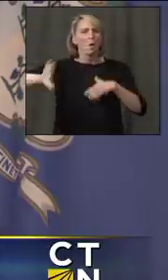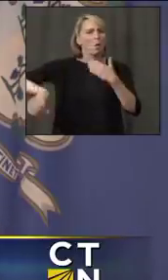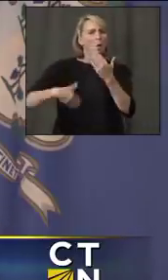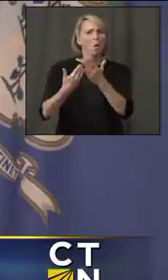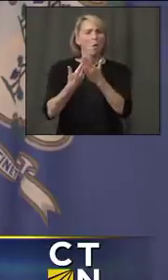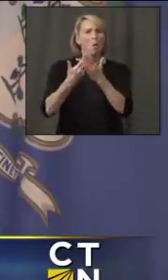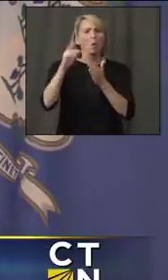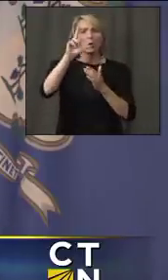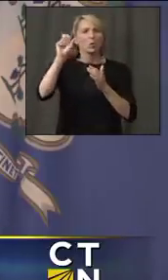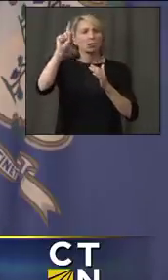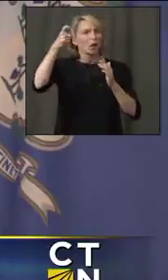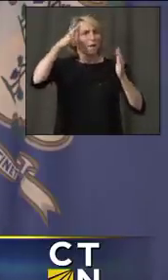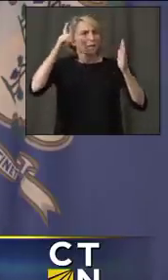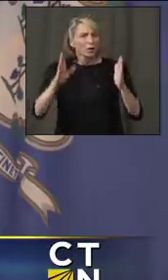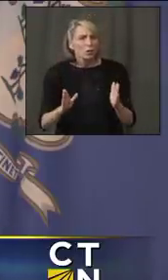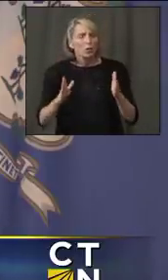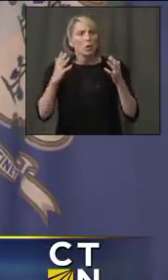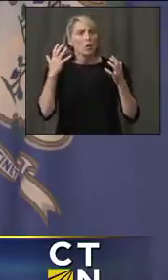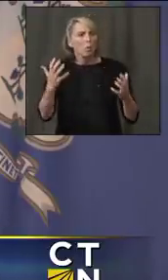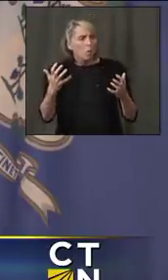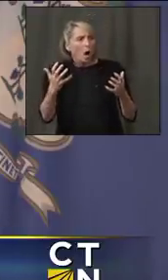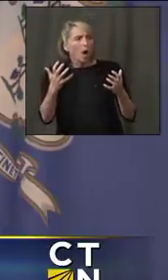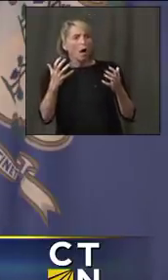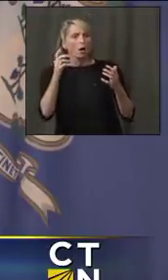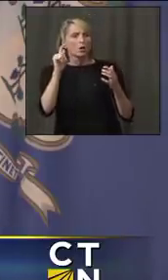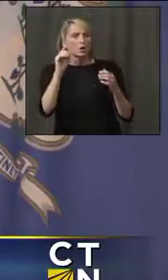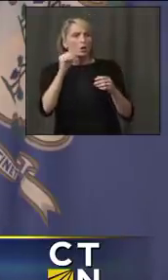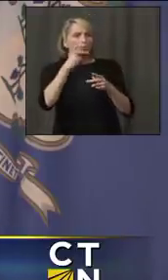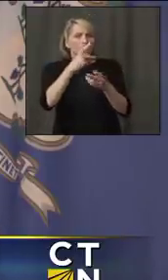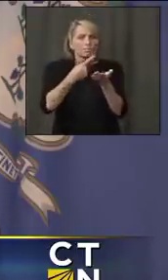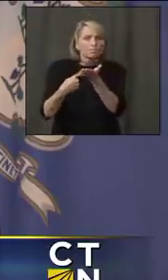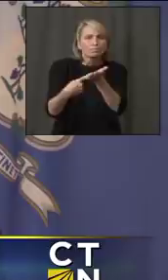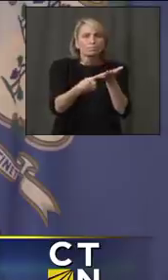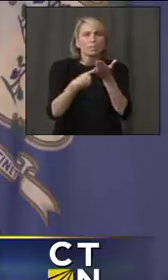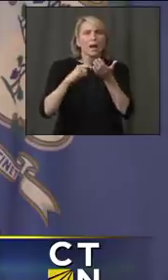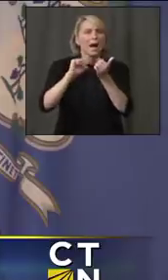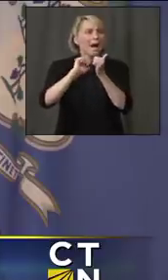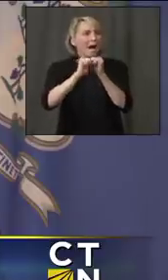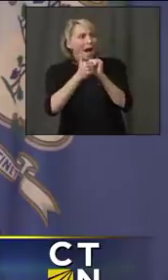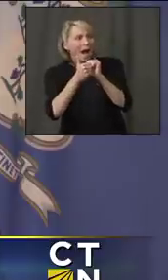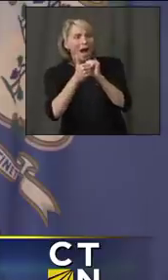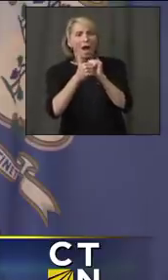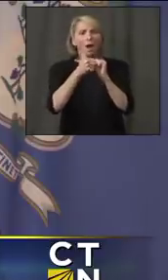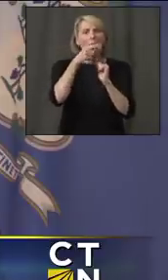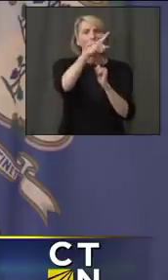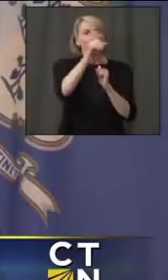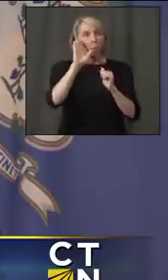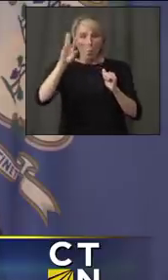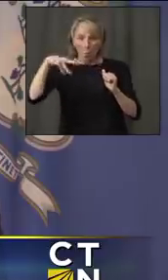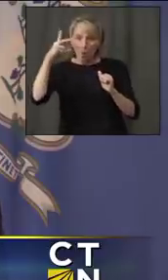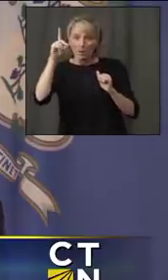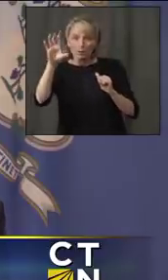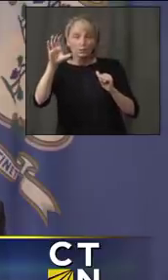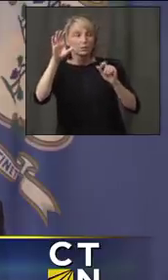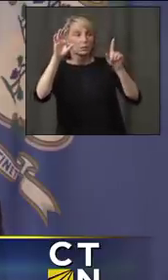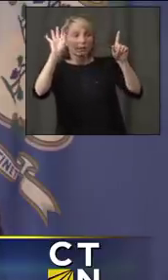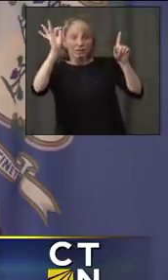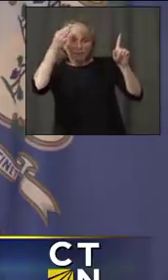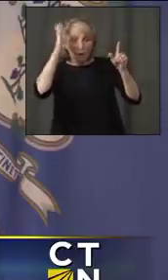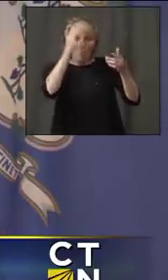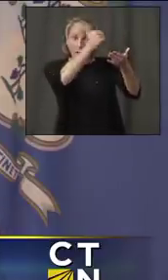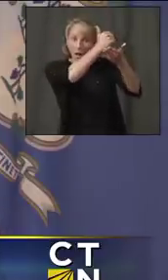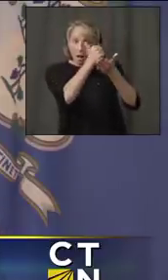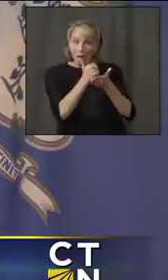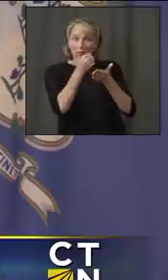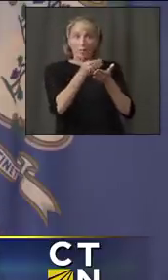certainty in terms of what we can expect in terms of aid to states and localities, what we can expect in terms